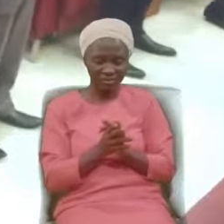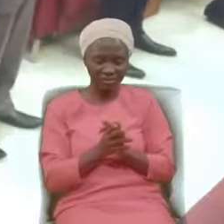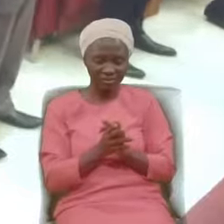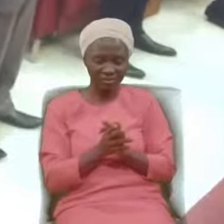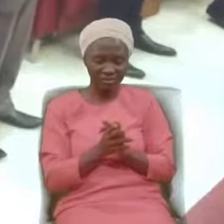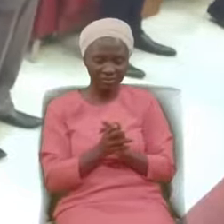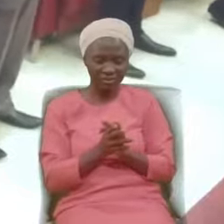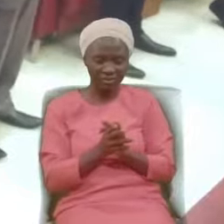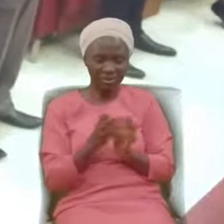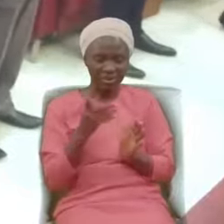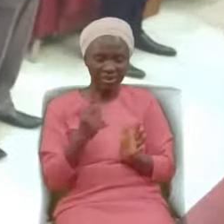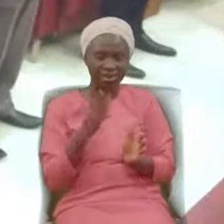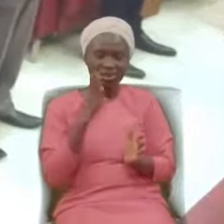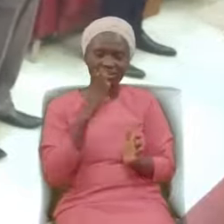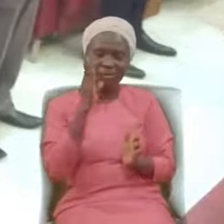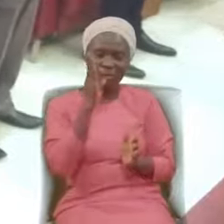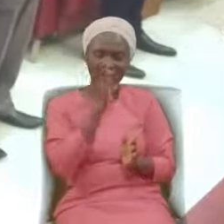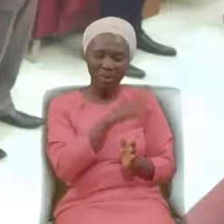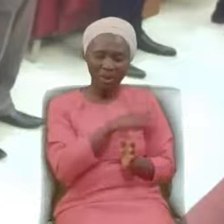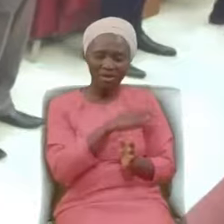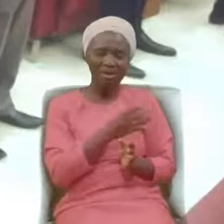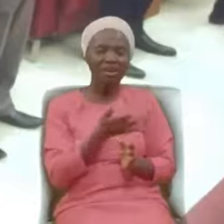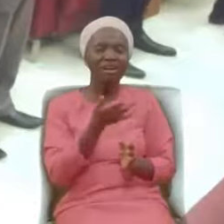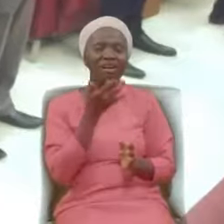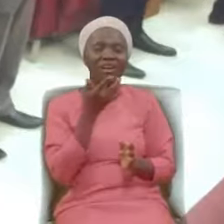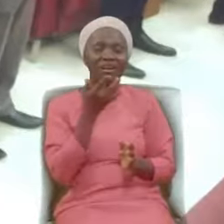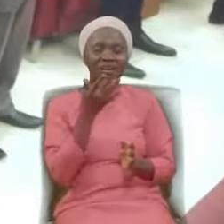The bad luck is gone.